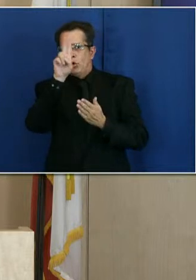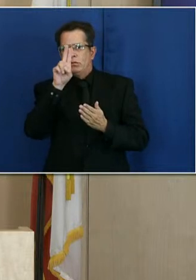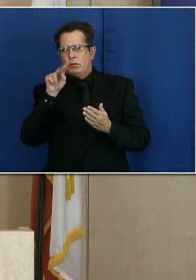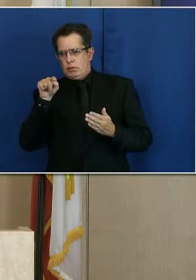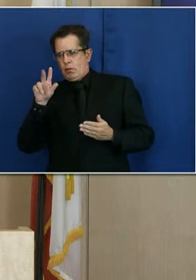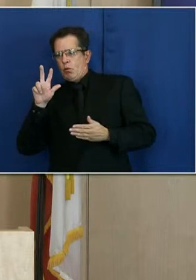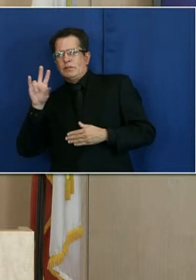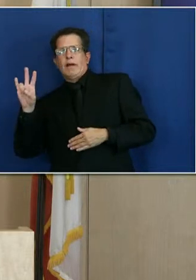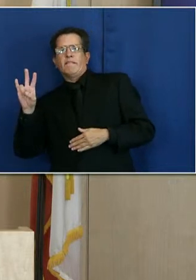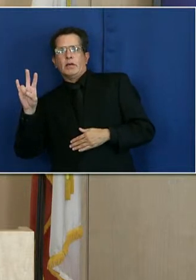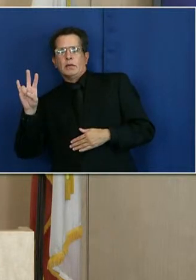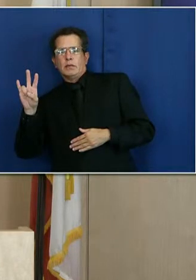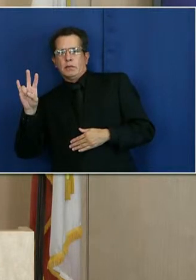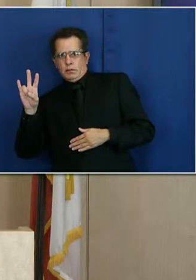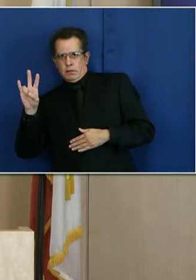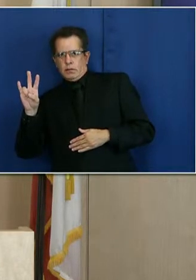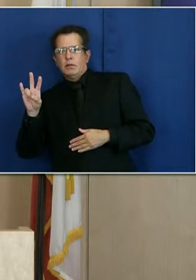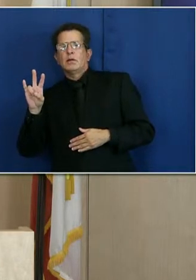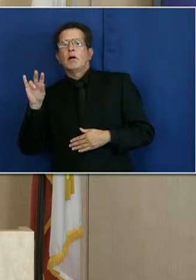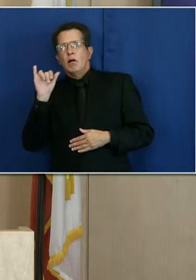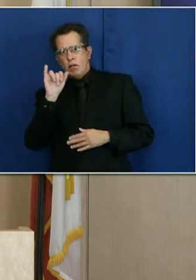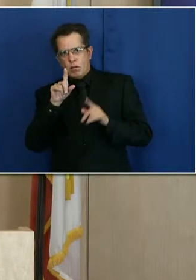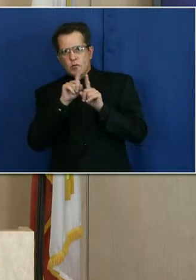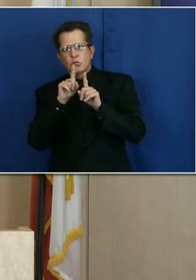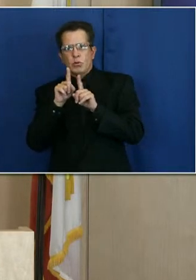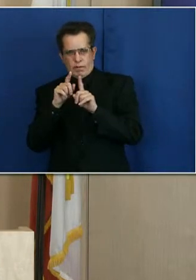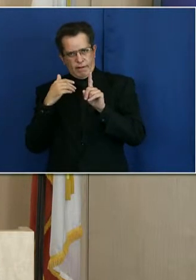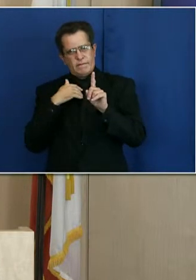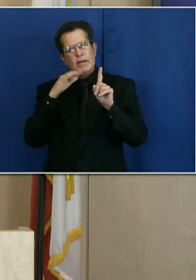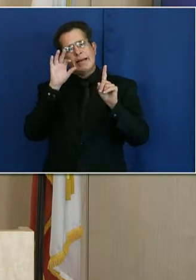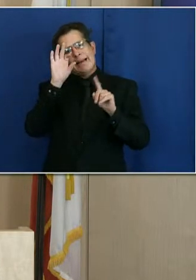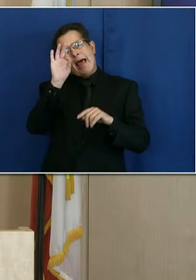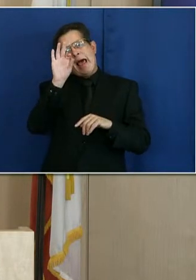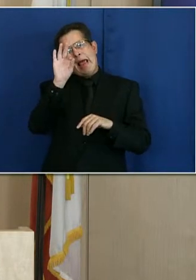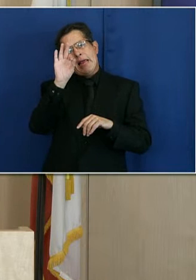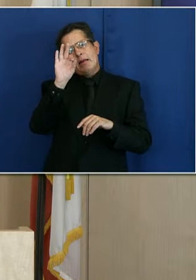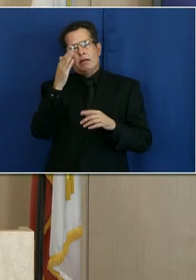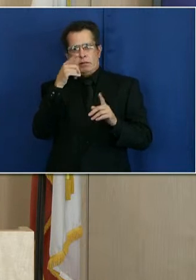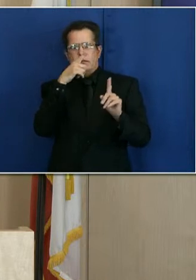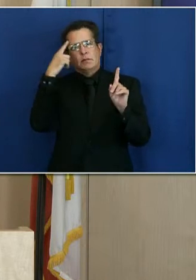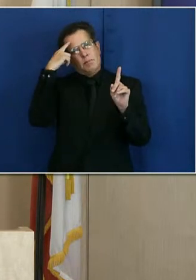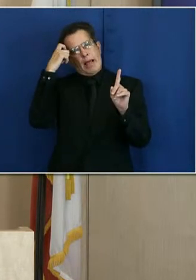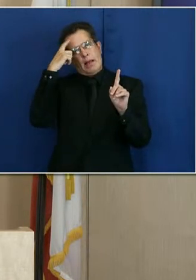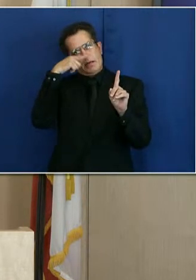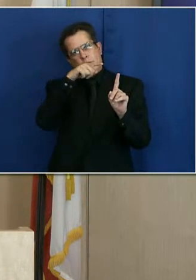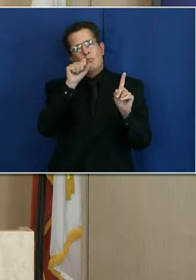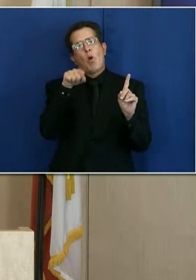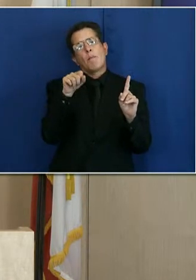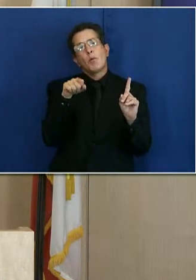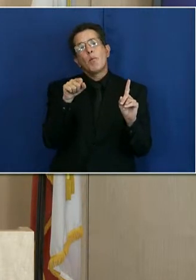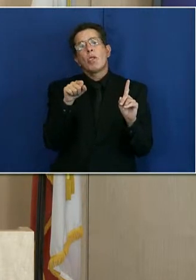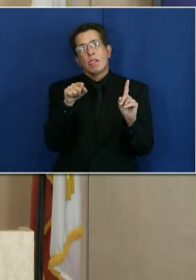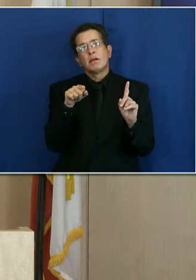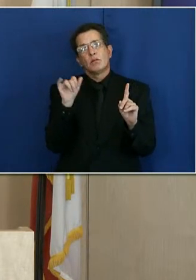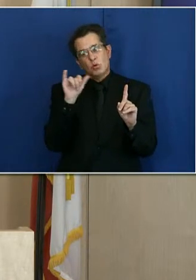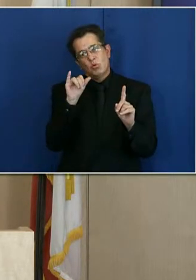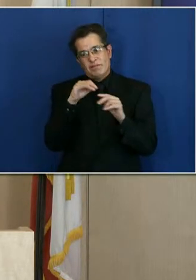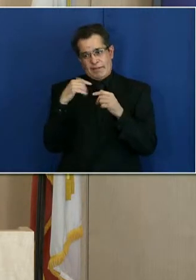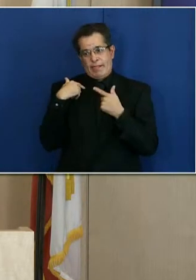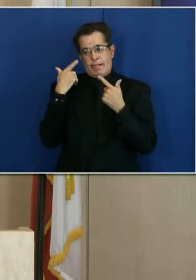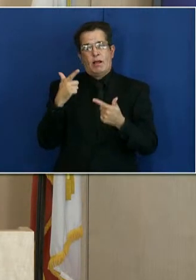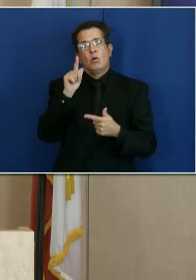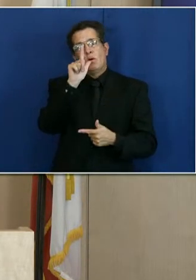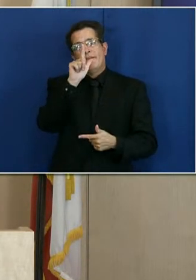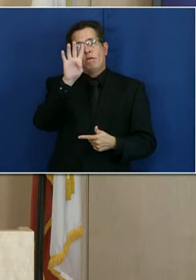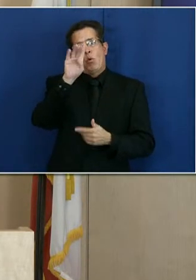And in addition to those 37 confirmed cases, we have 9 additional probable cases that we identified in the last 24 hours.